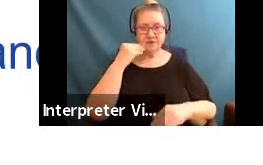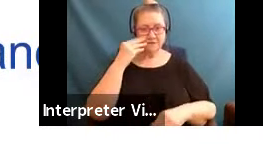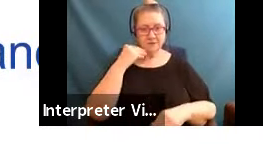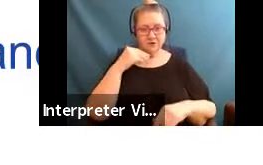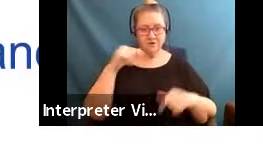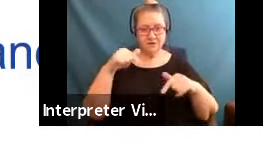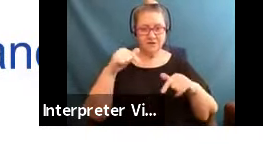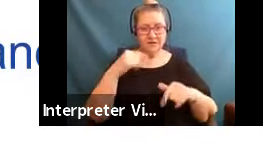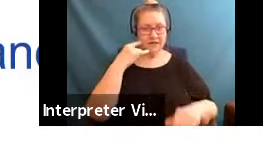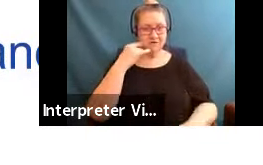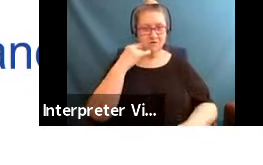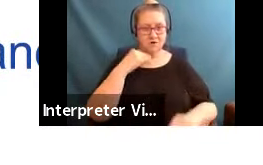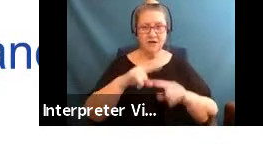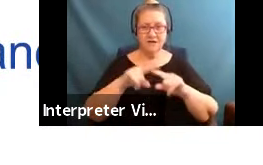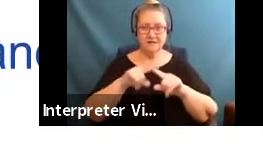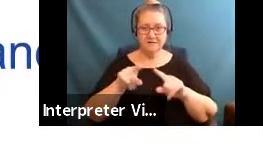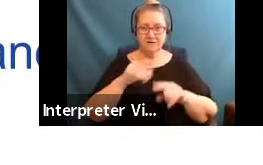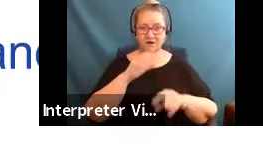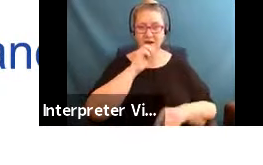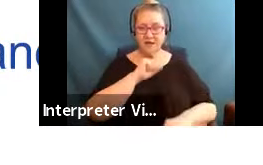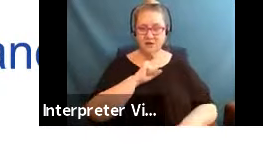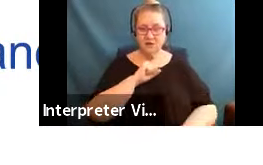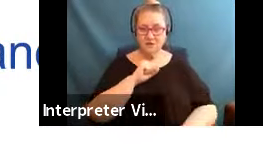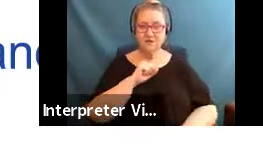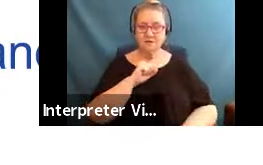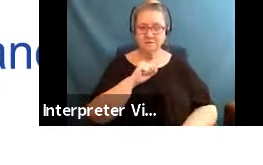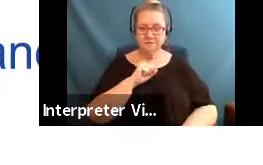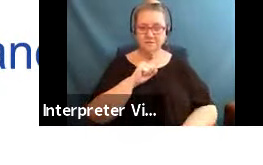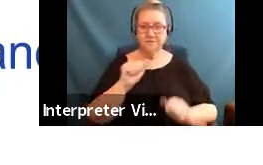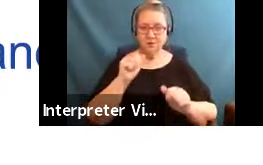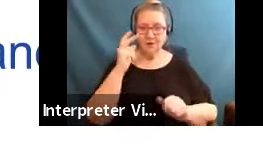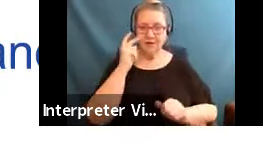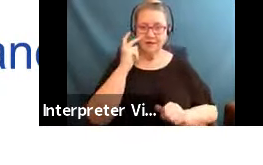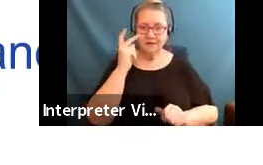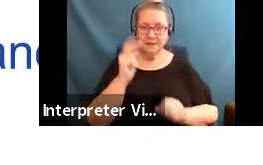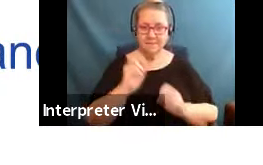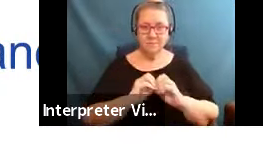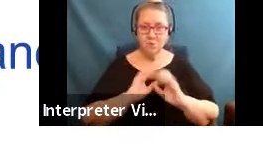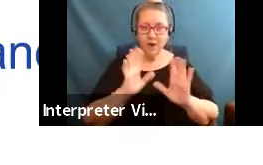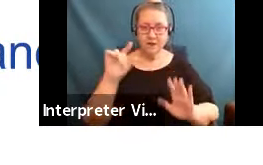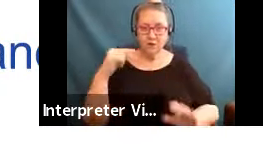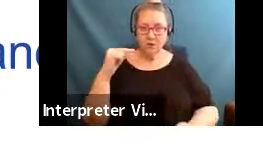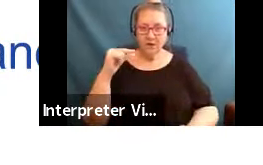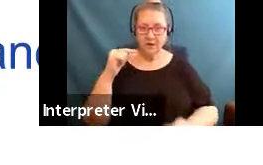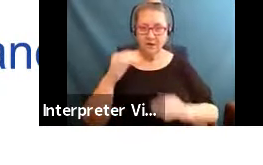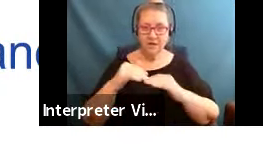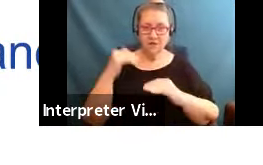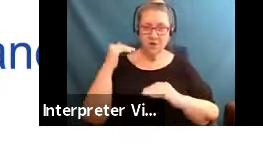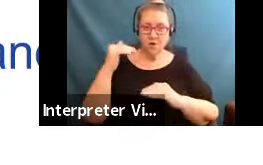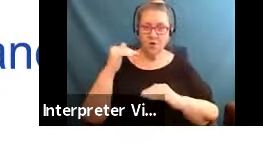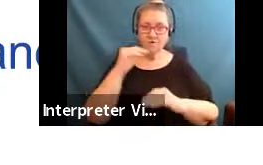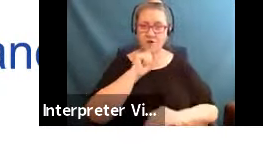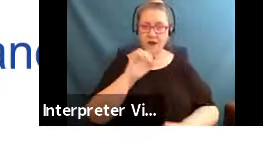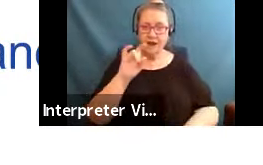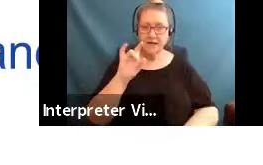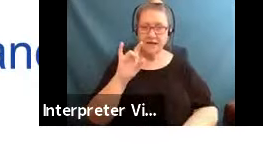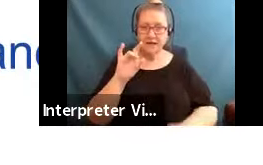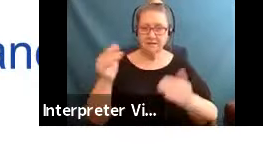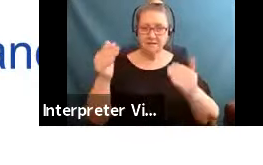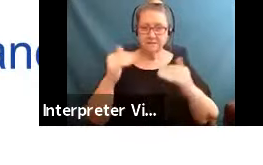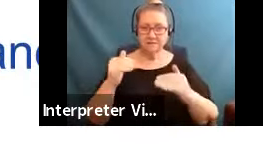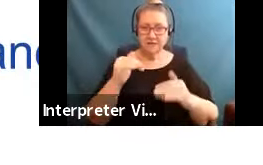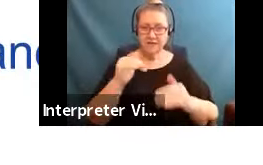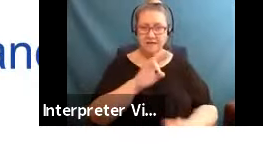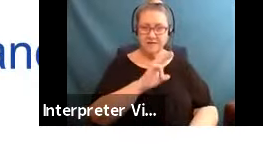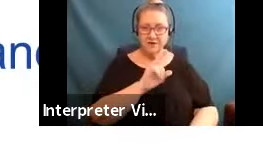dramatically different by age the mortality rate is. So you can see the bright green is the over 80, the next line below that is 71